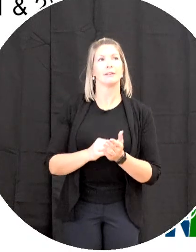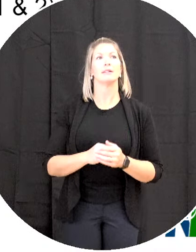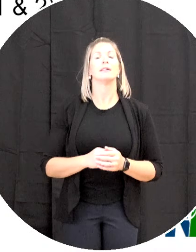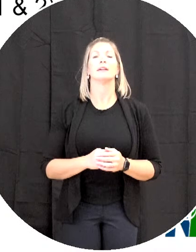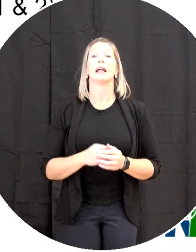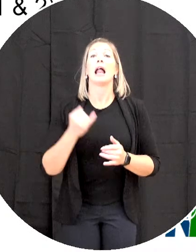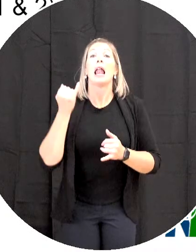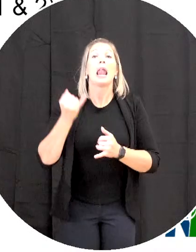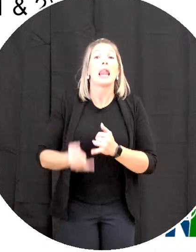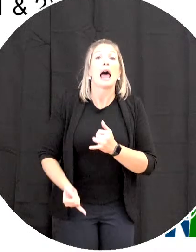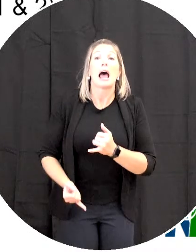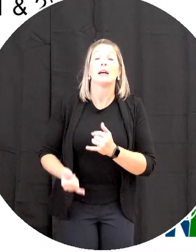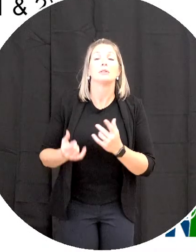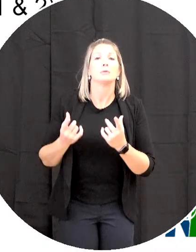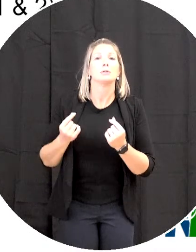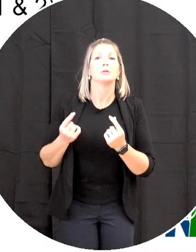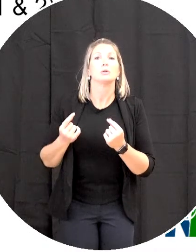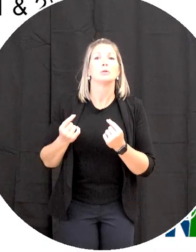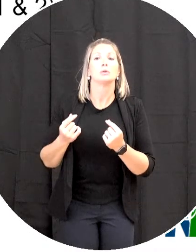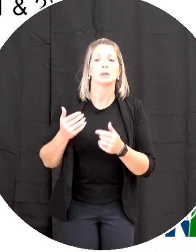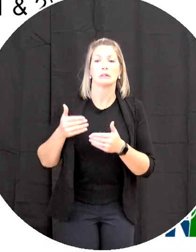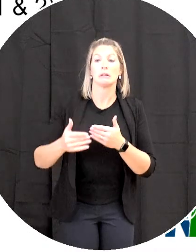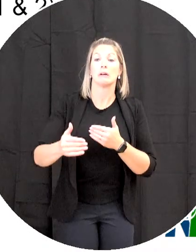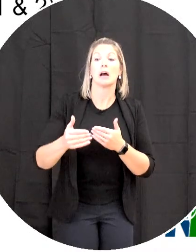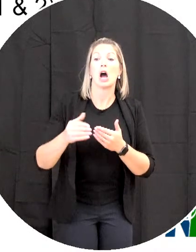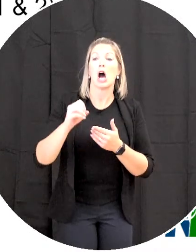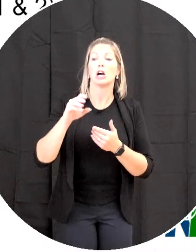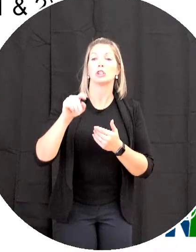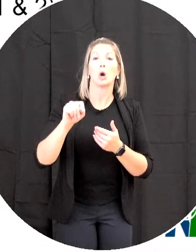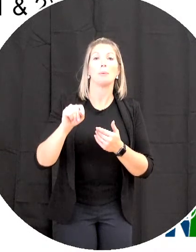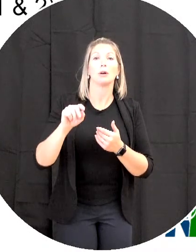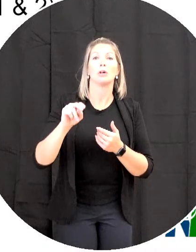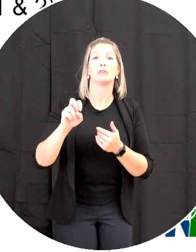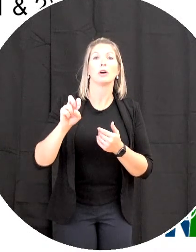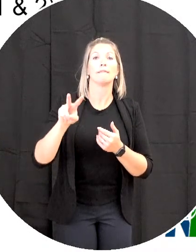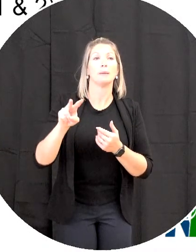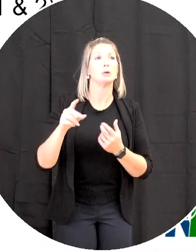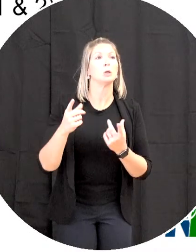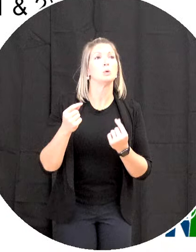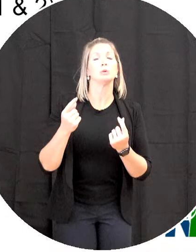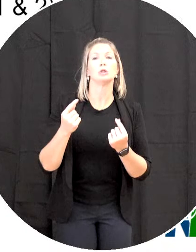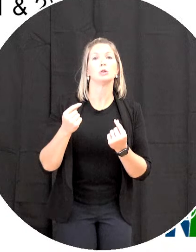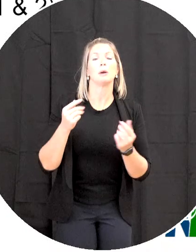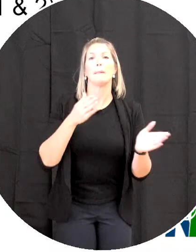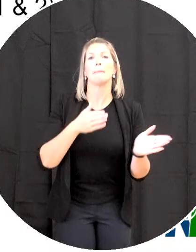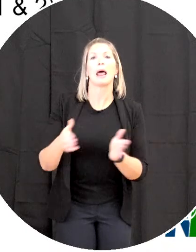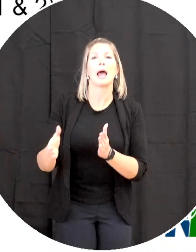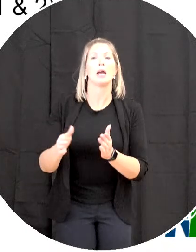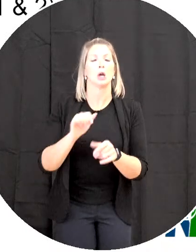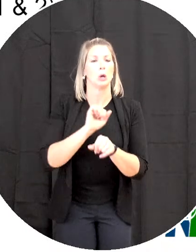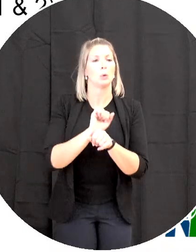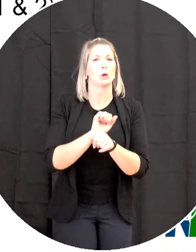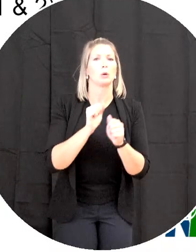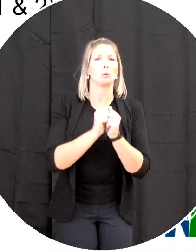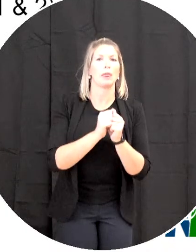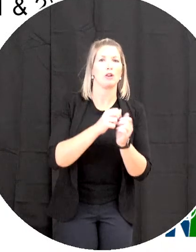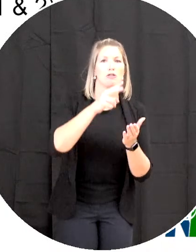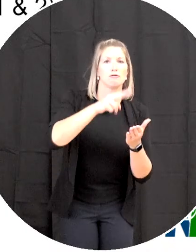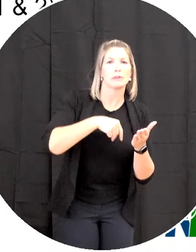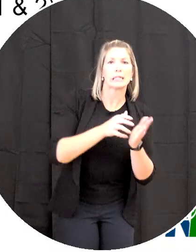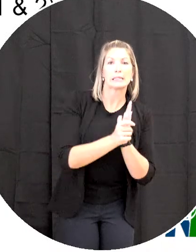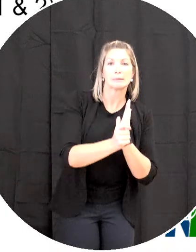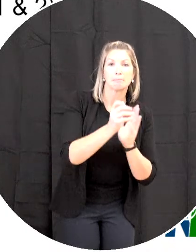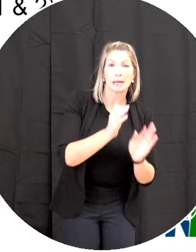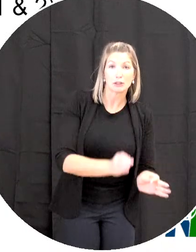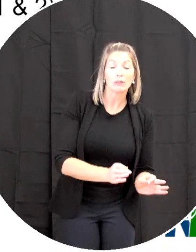for phase 3 schools coming up in October, November. Work with our reading specialists, our teacher librarians. We'll